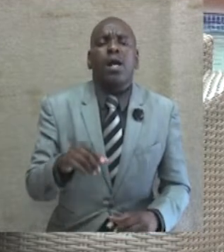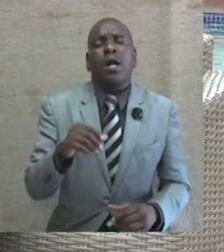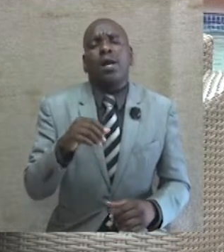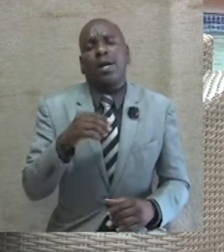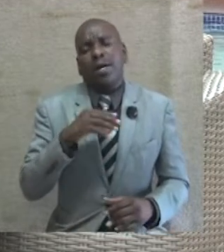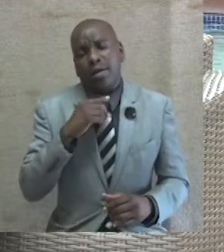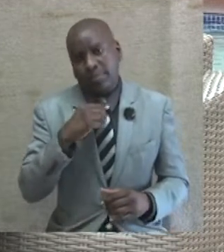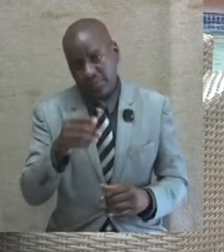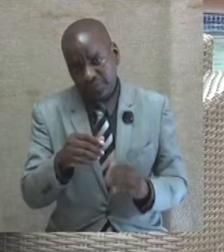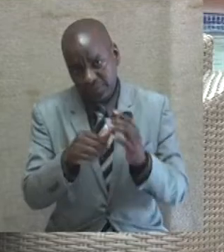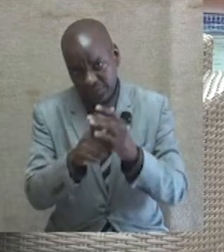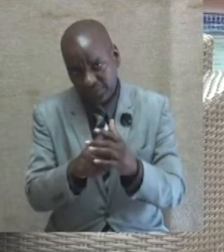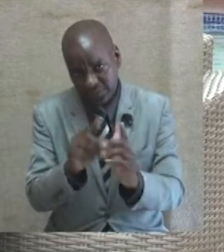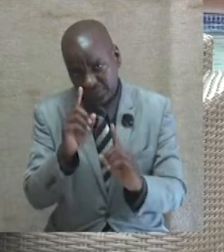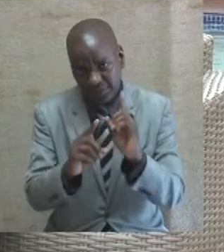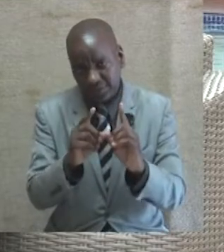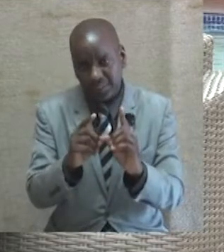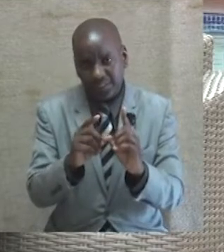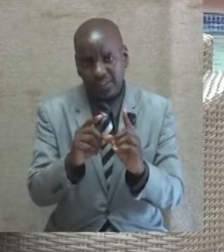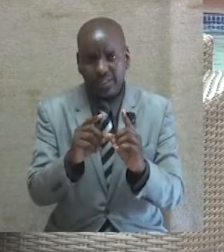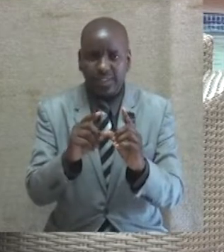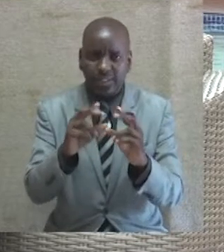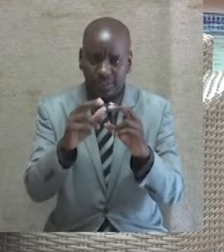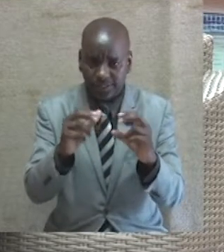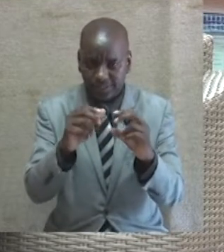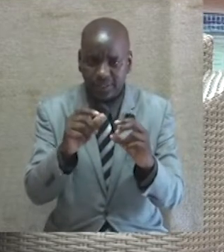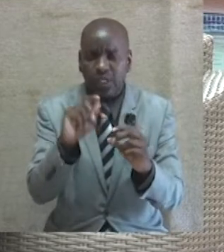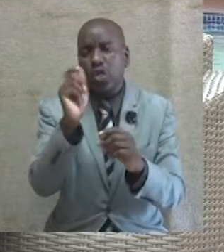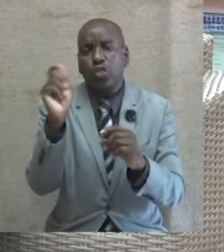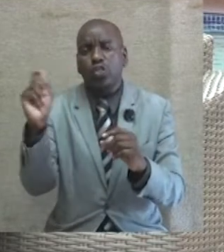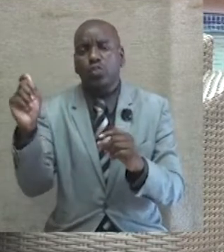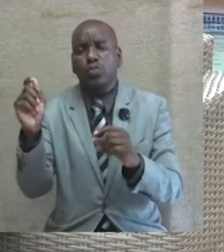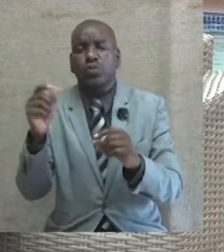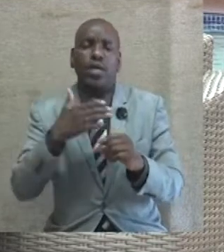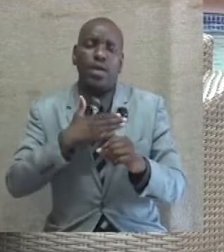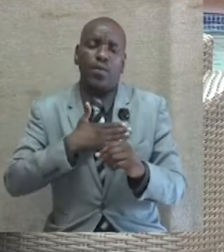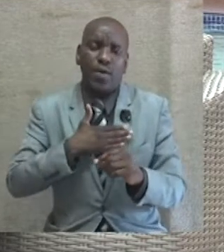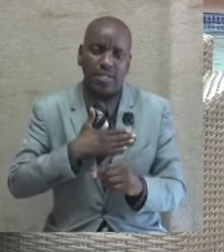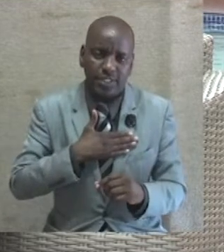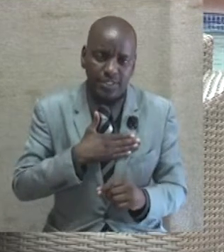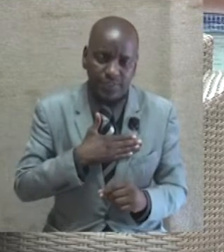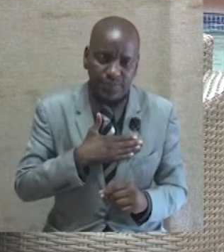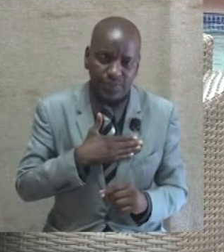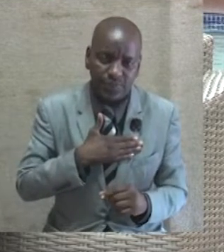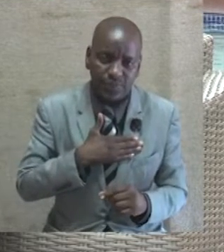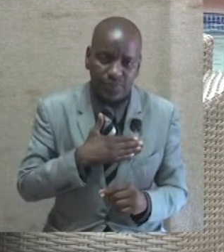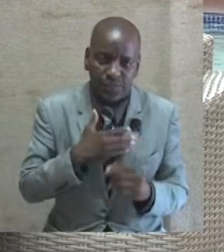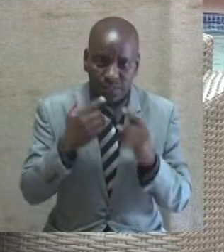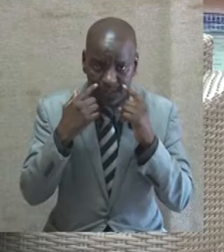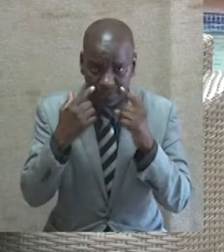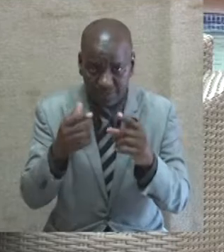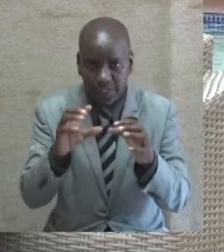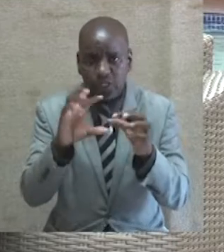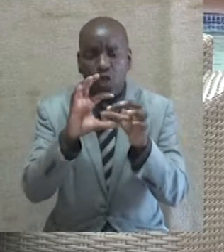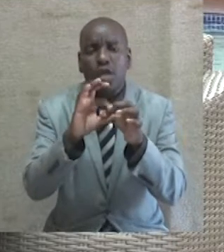I wouldn't want to dwell much on the referral procedures in schools, but what I would want maybe